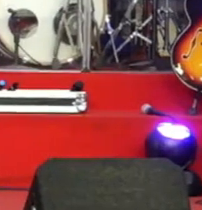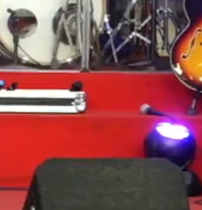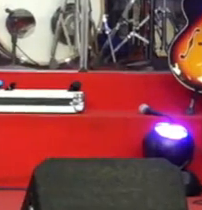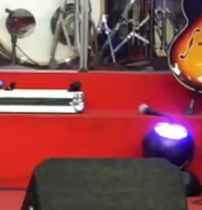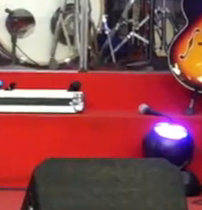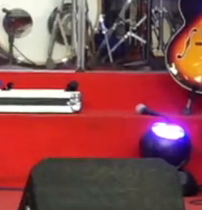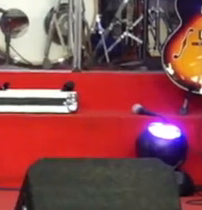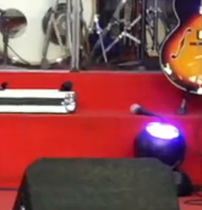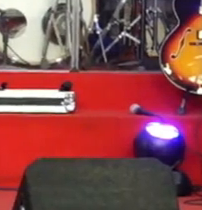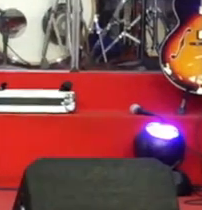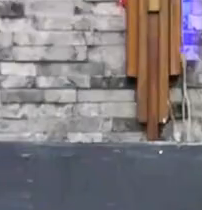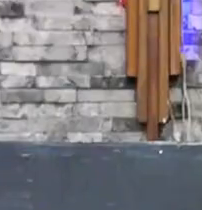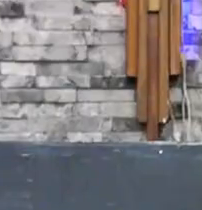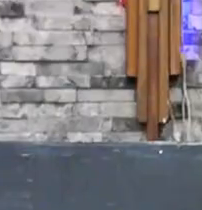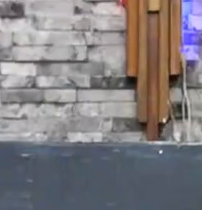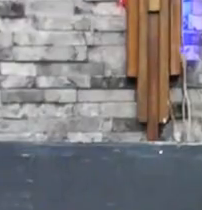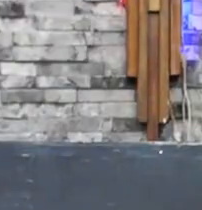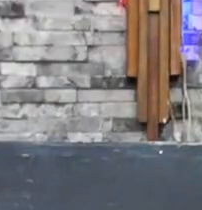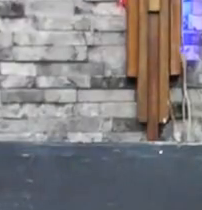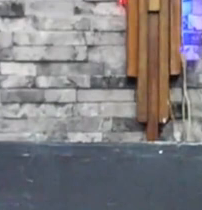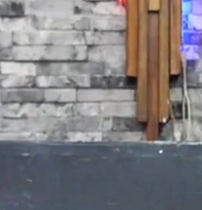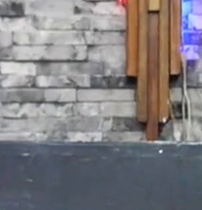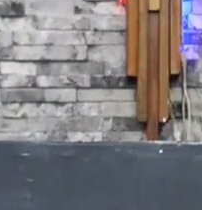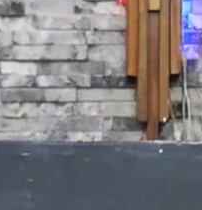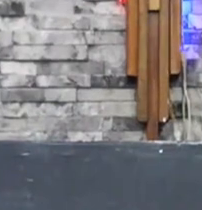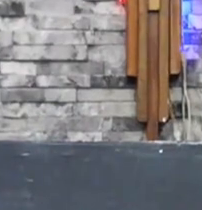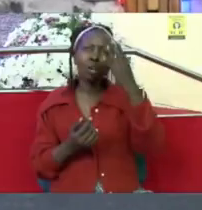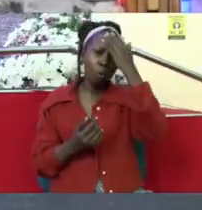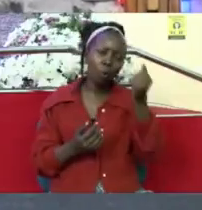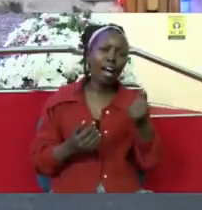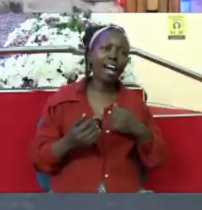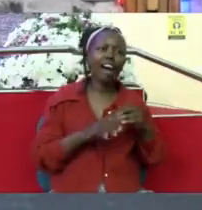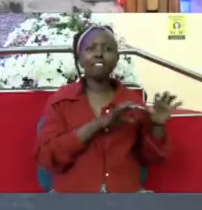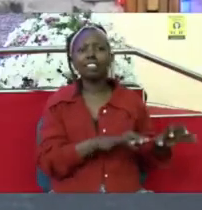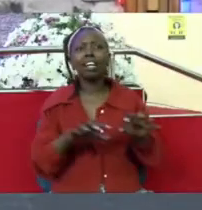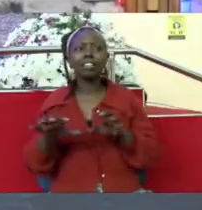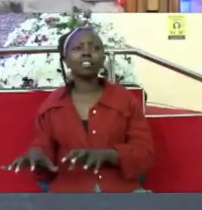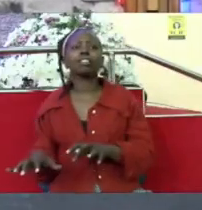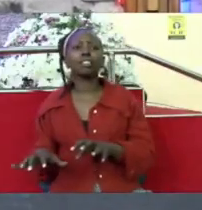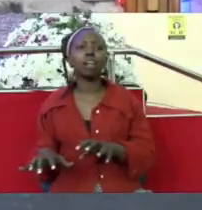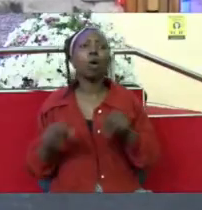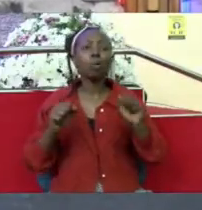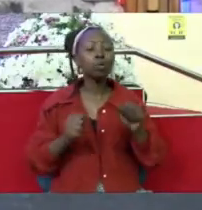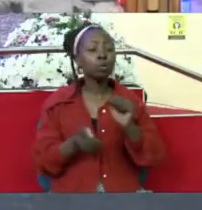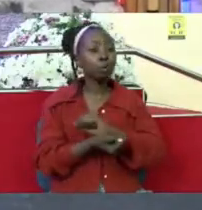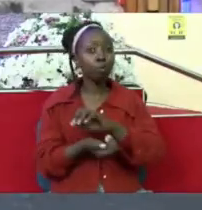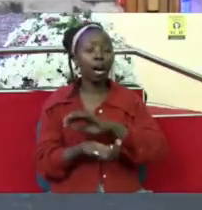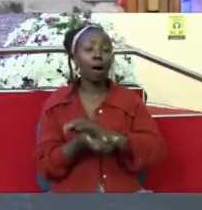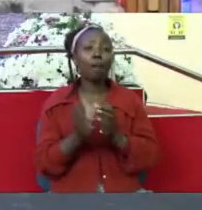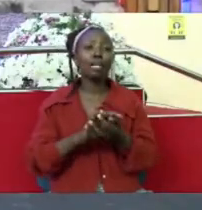of it and understand why it is there, it will leave me a better Christian and a